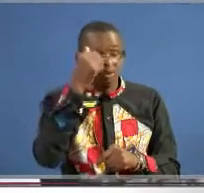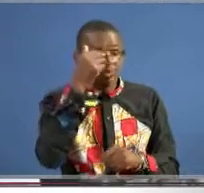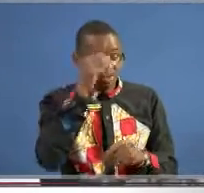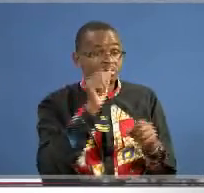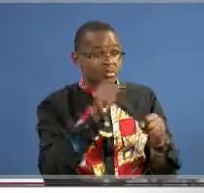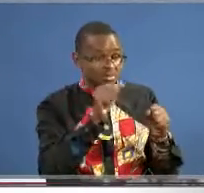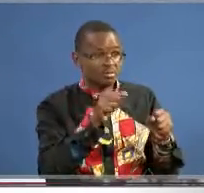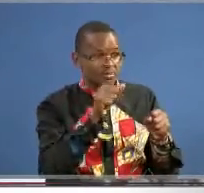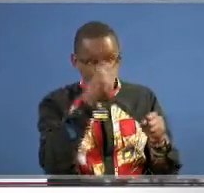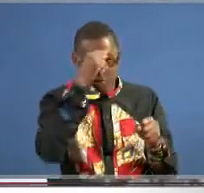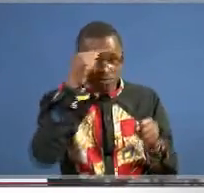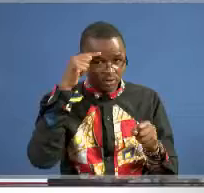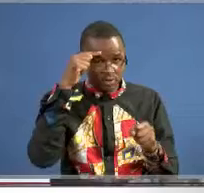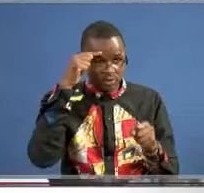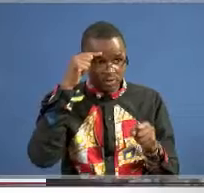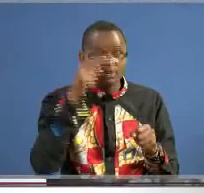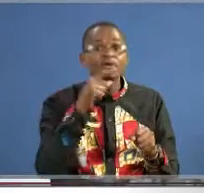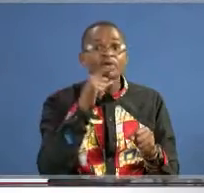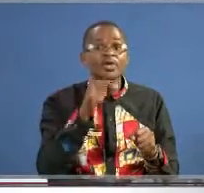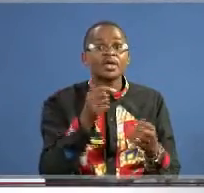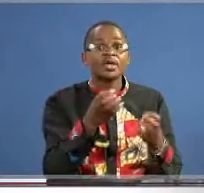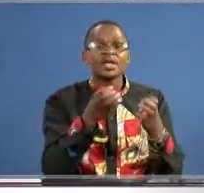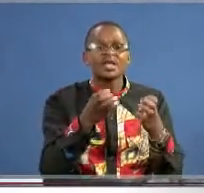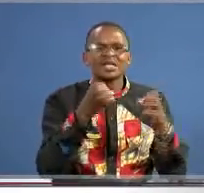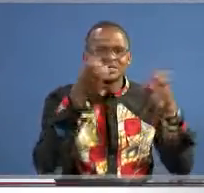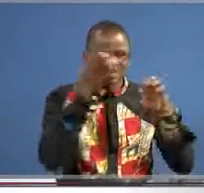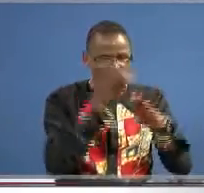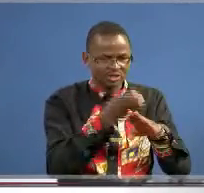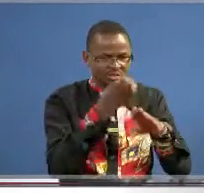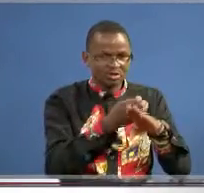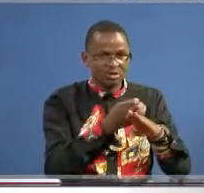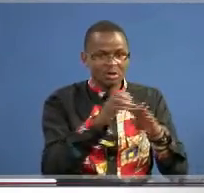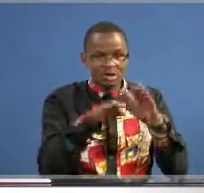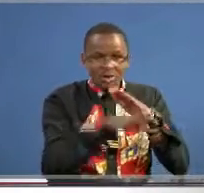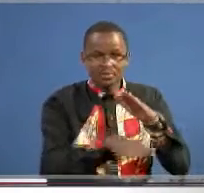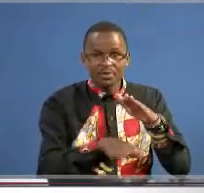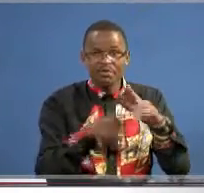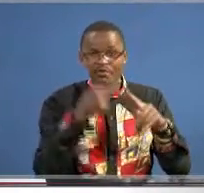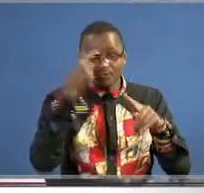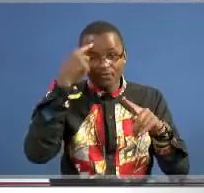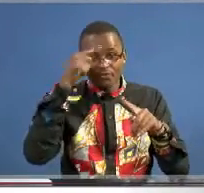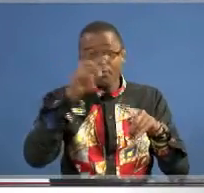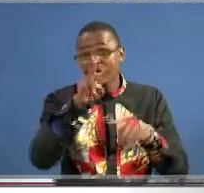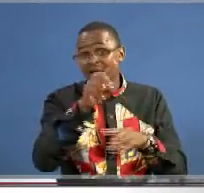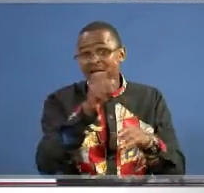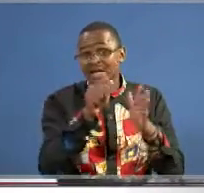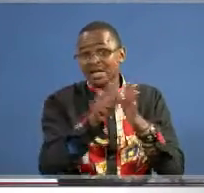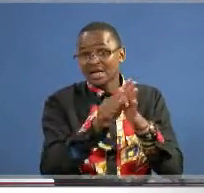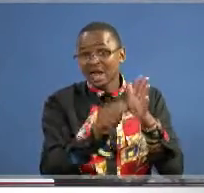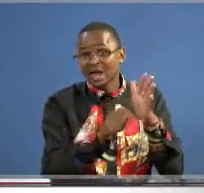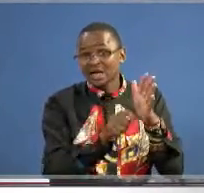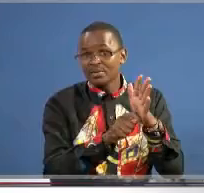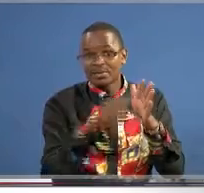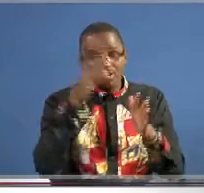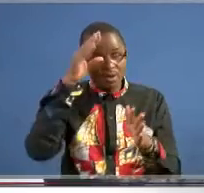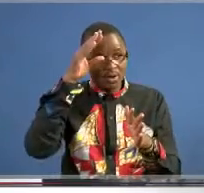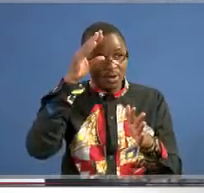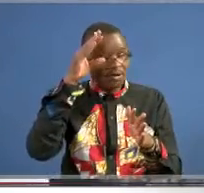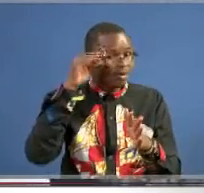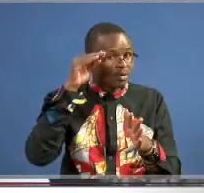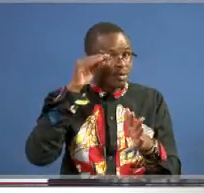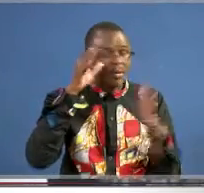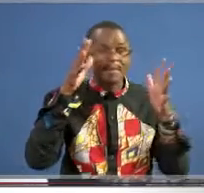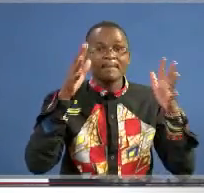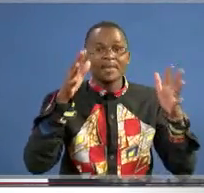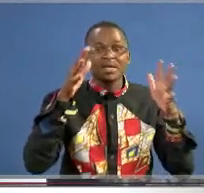He's interested because he needs a solid base. He's not going to run for a governor a second time. The Coast is his